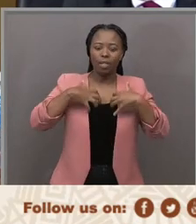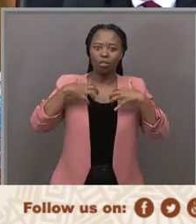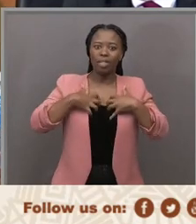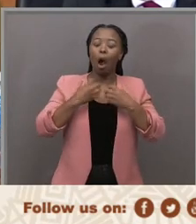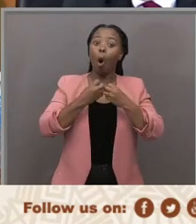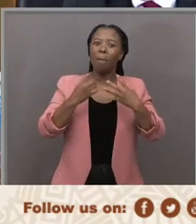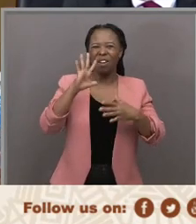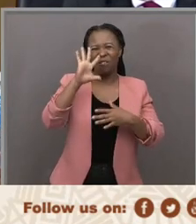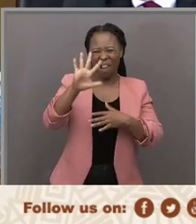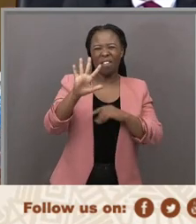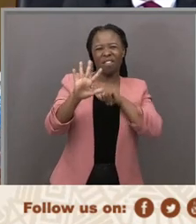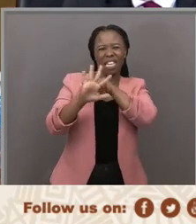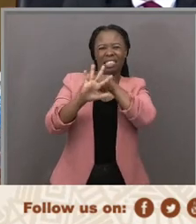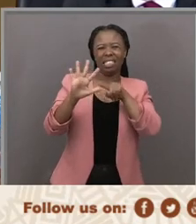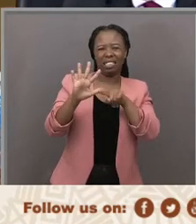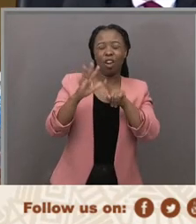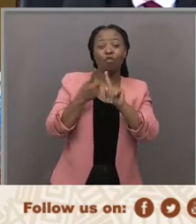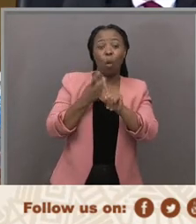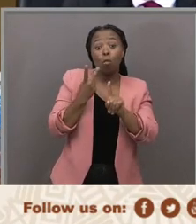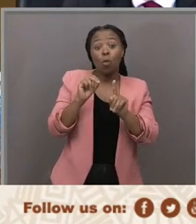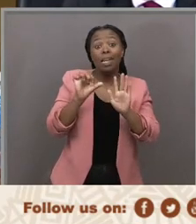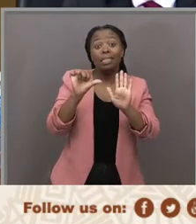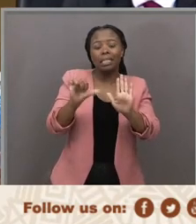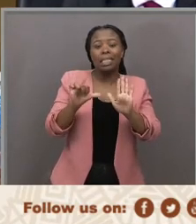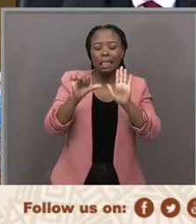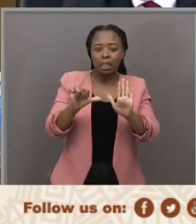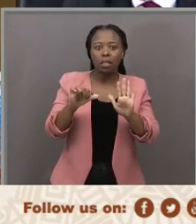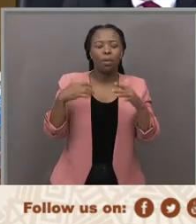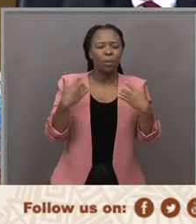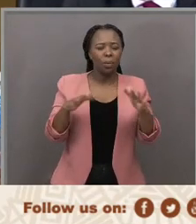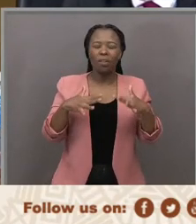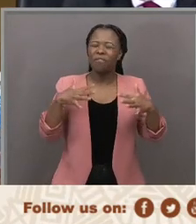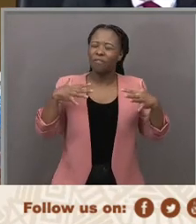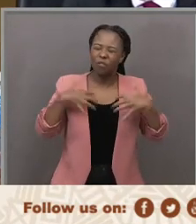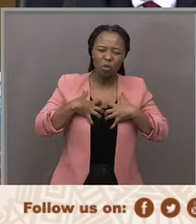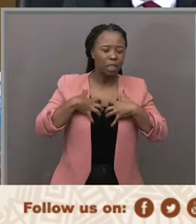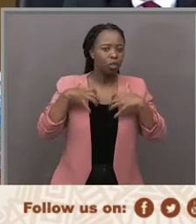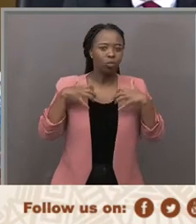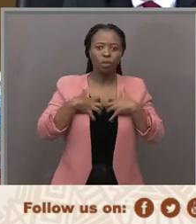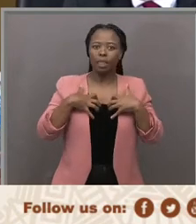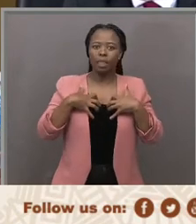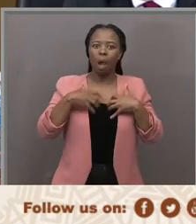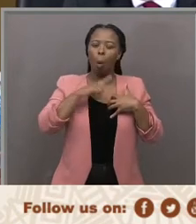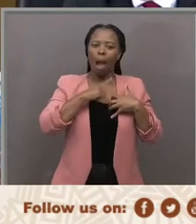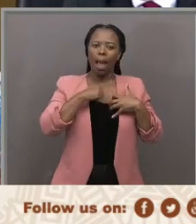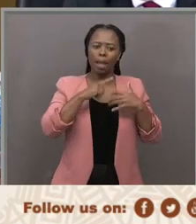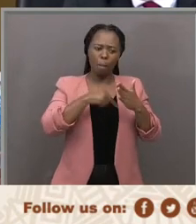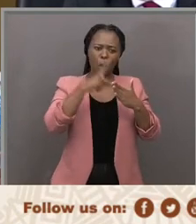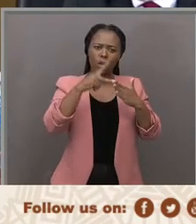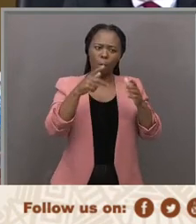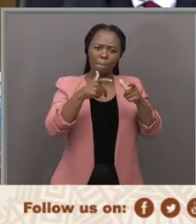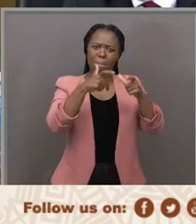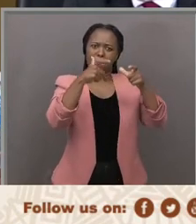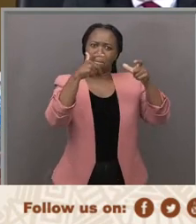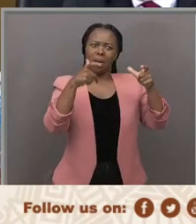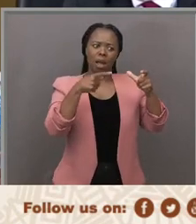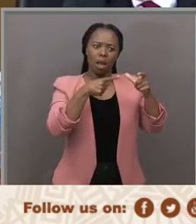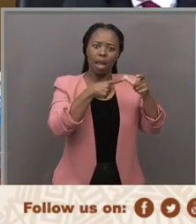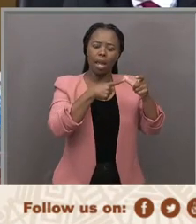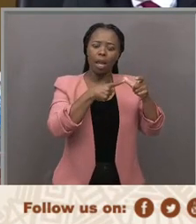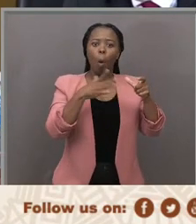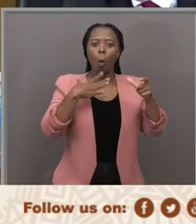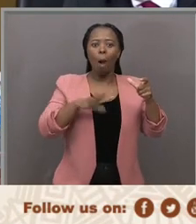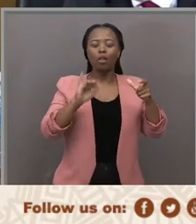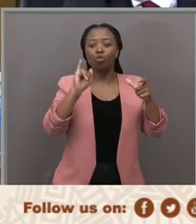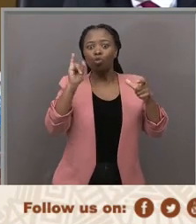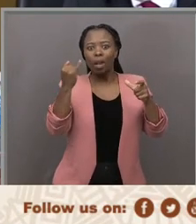from 2016. 5 frustrating years when mega projects about developments in the city of Johannesburg,